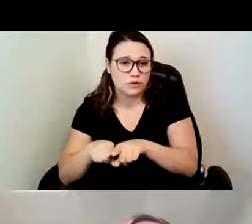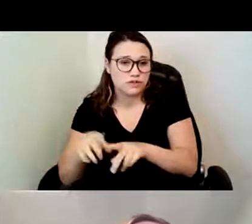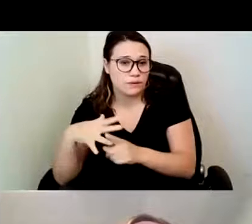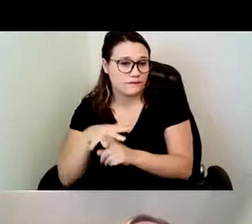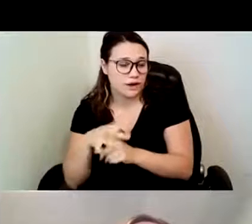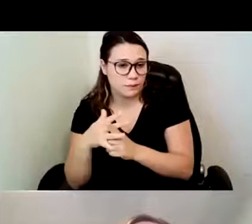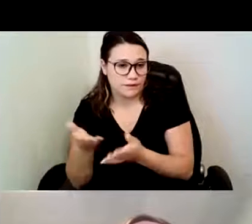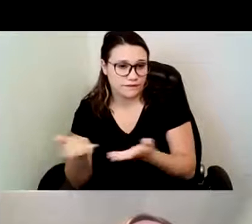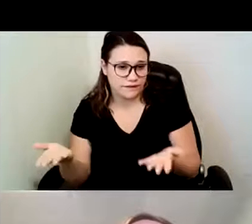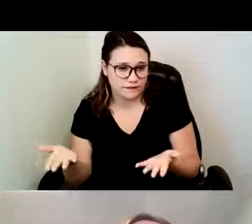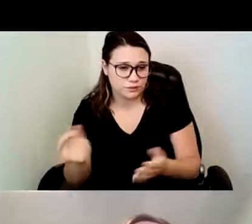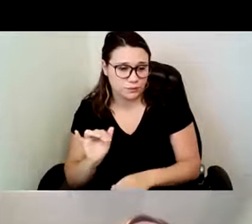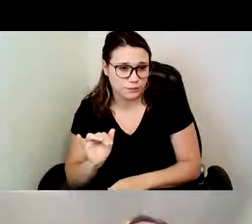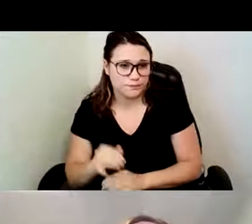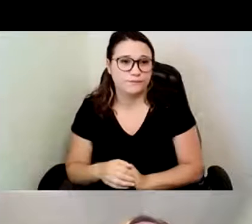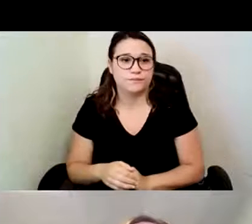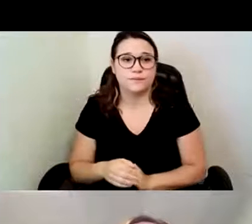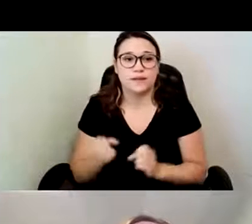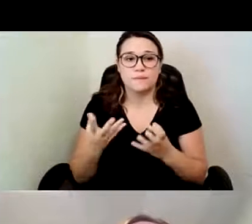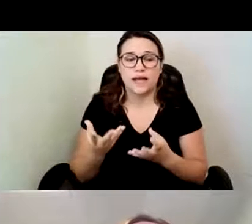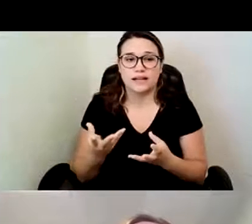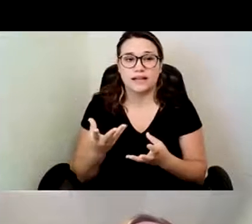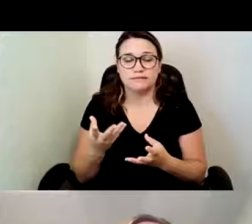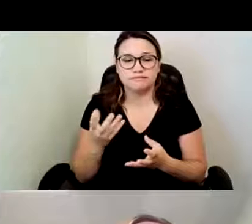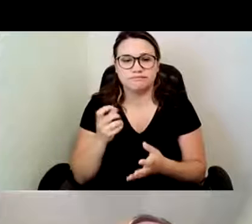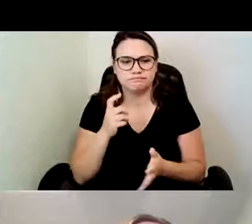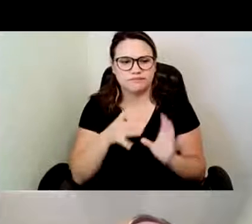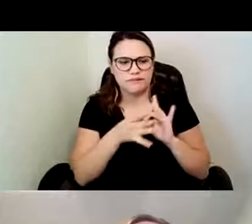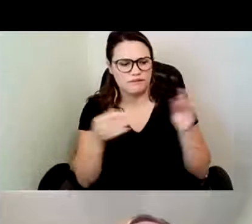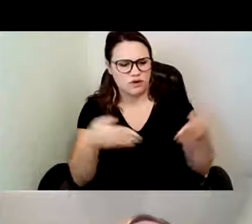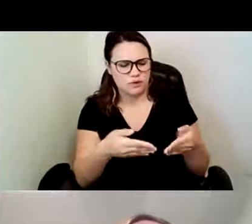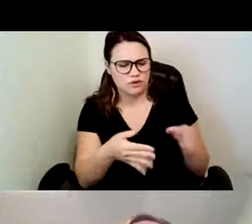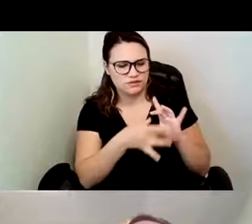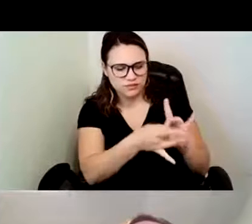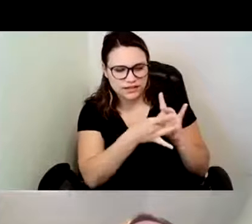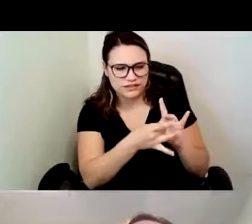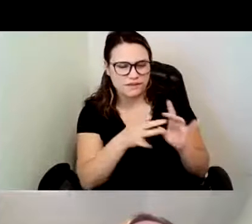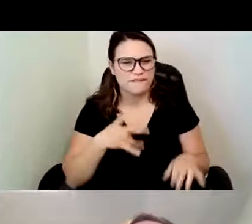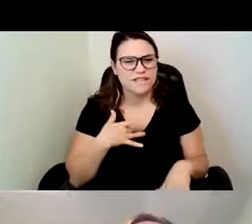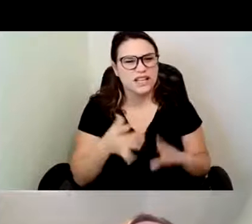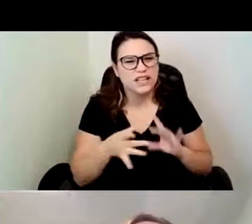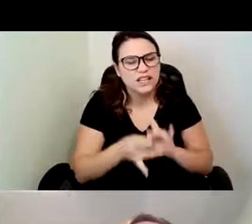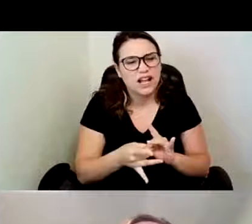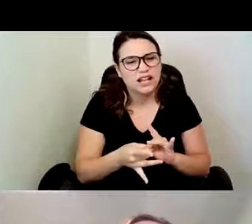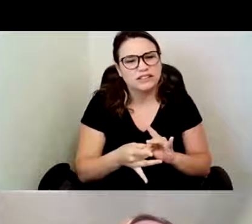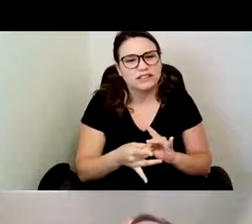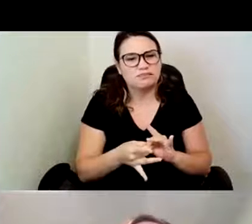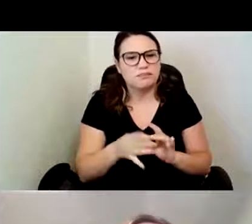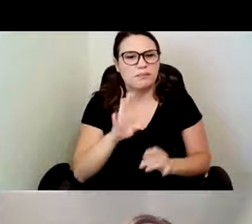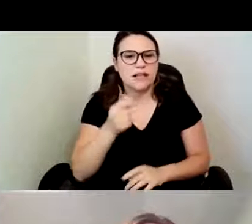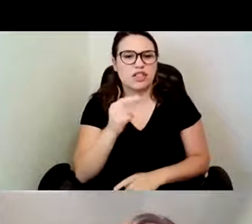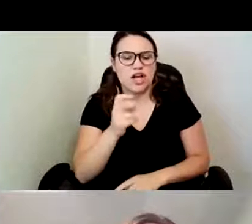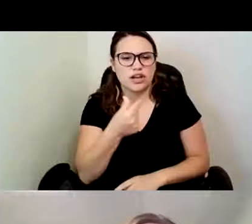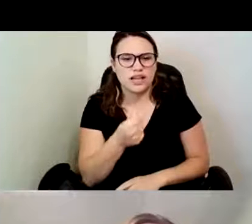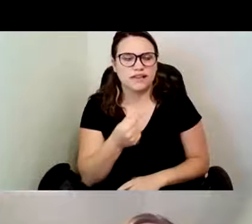factors. Many of these focus on relationships, feeling connected, belonging, having a sense